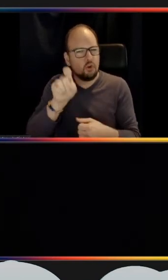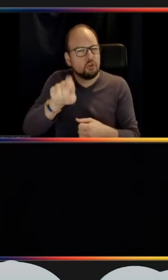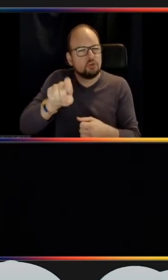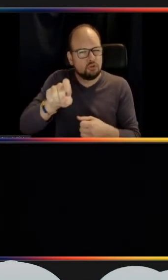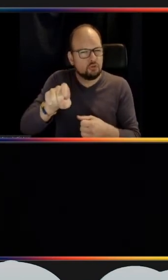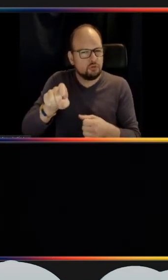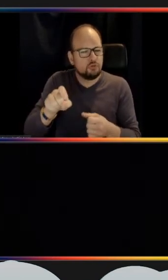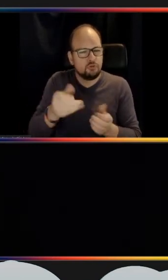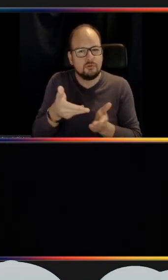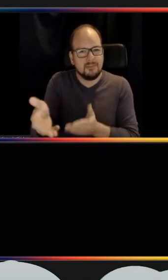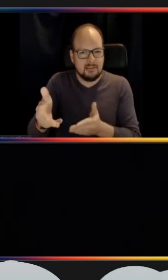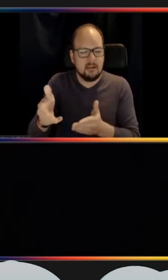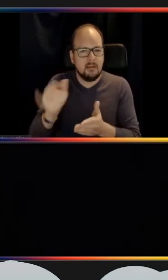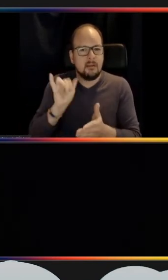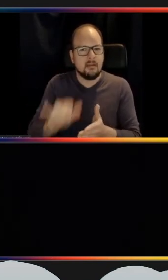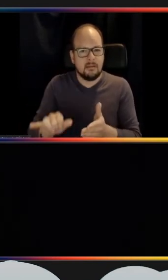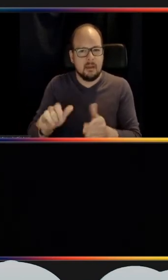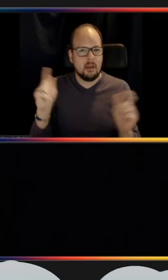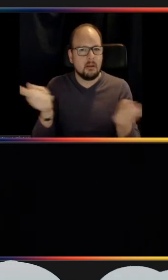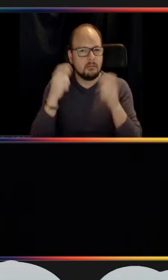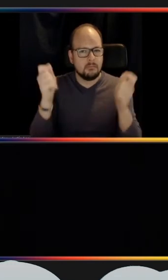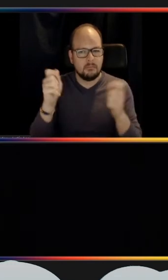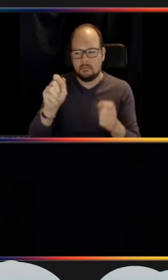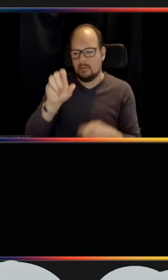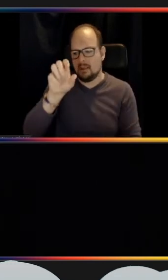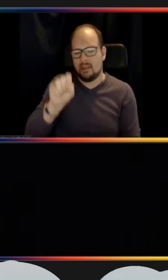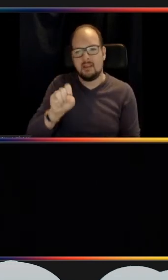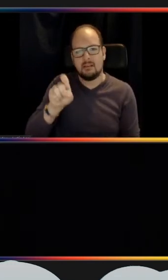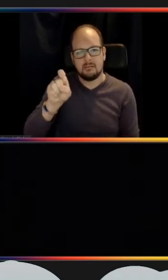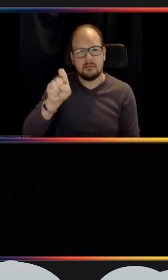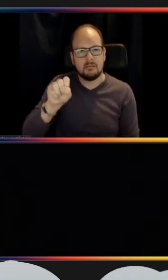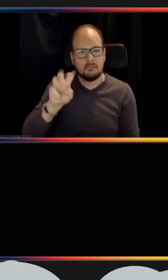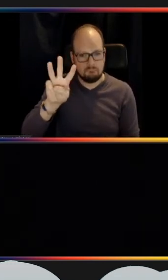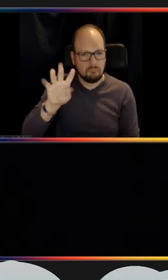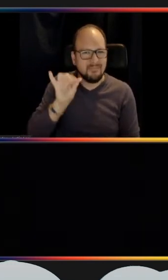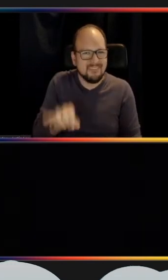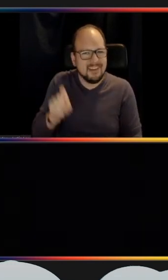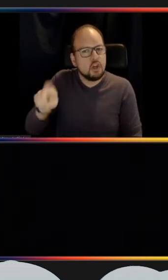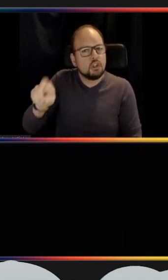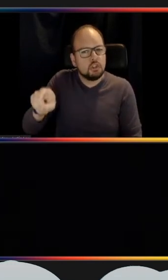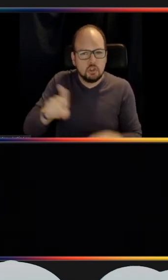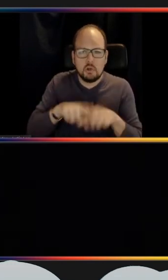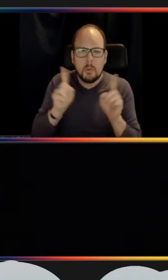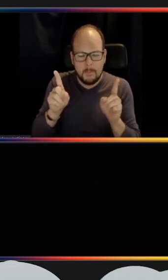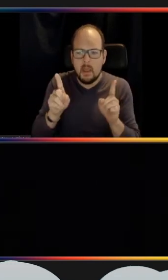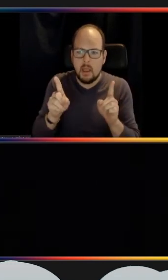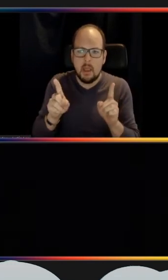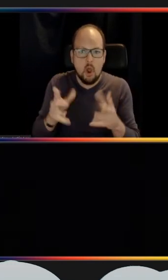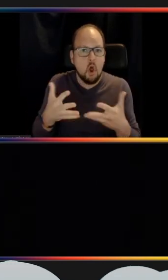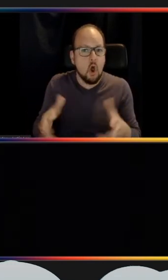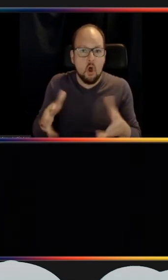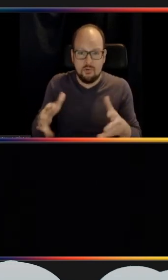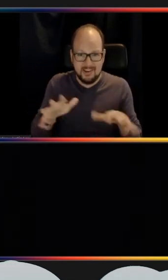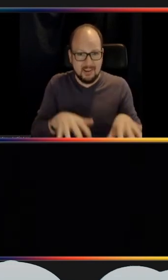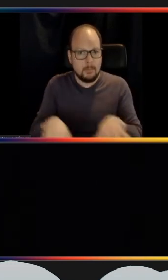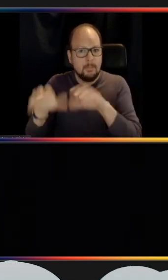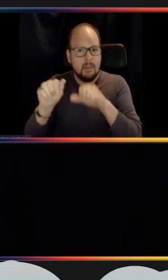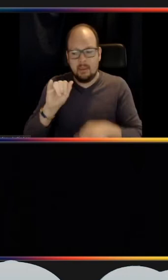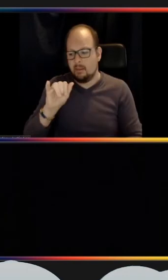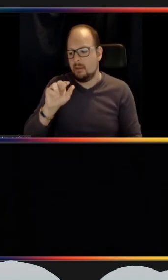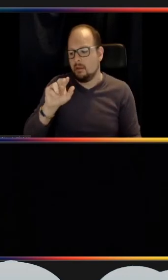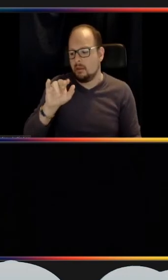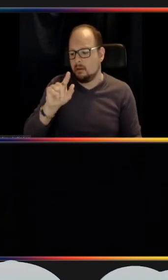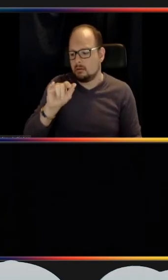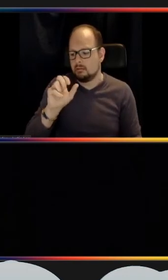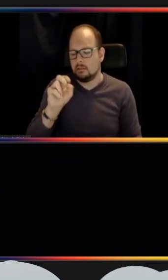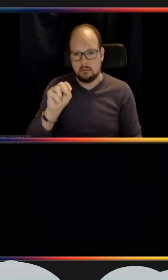we actually, the release came out today that it's called Initiation now, and it has been picked up. It's going to get a little